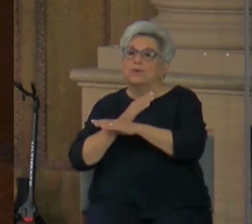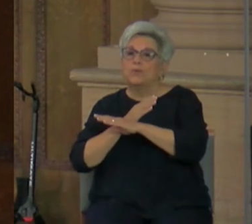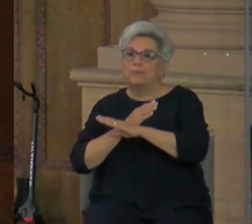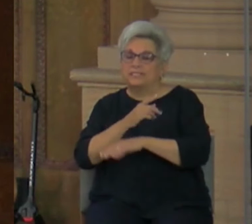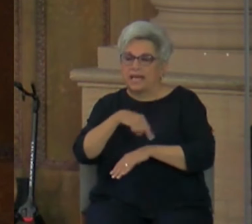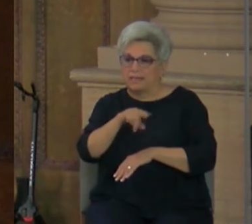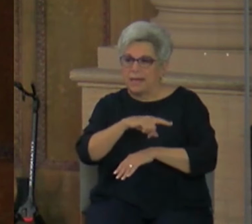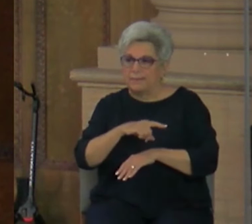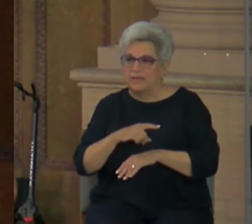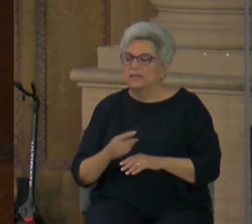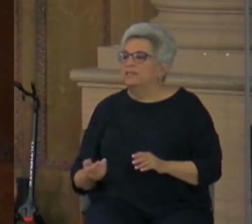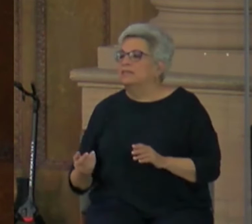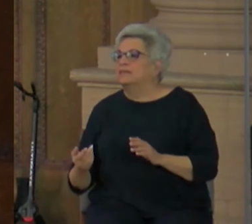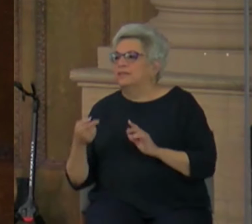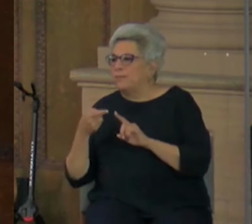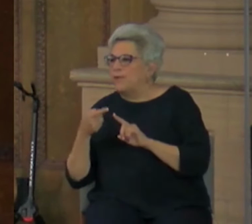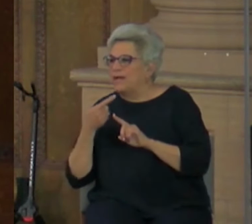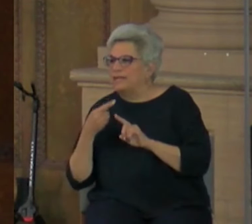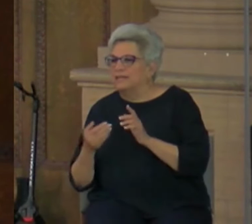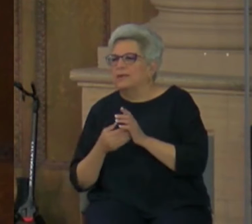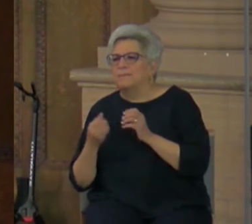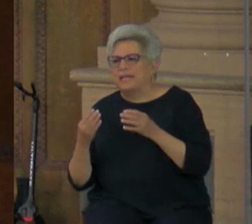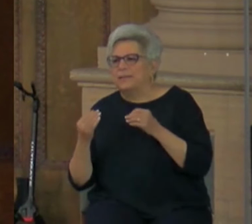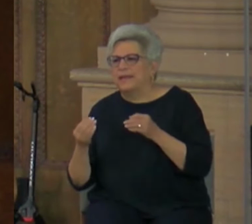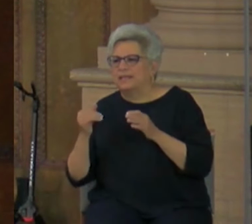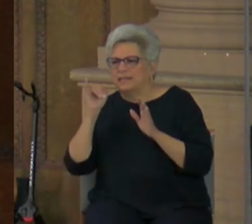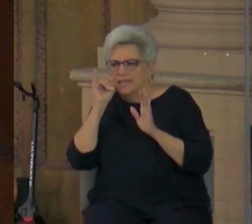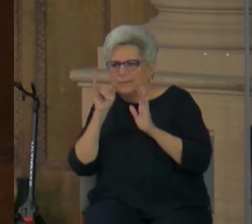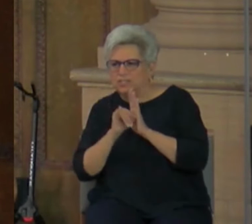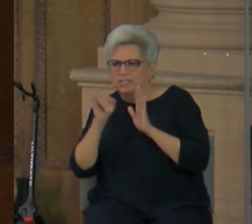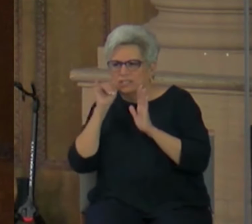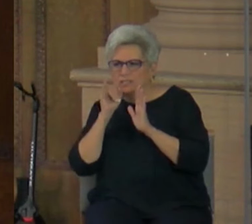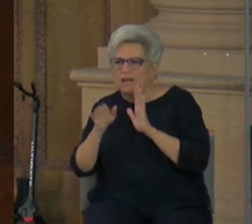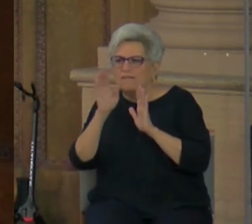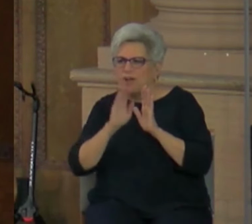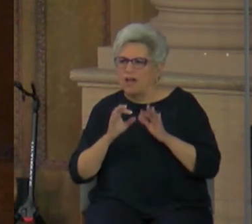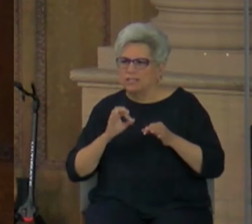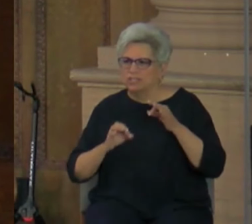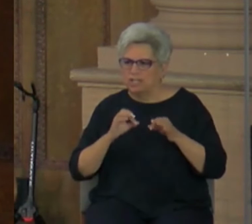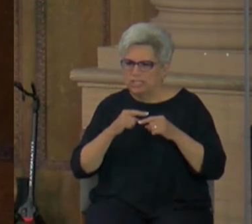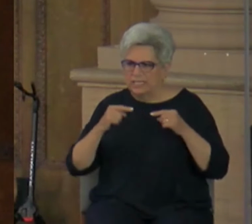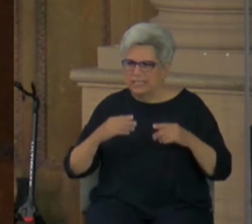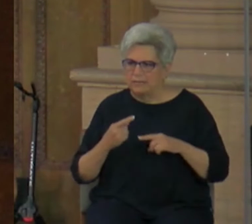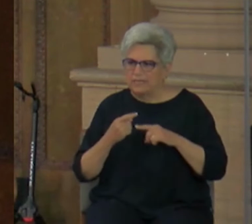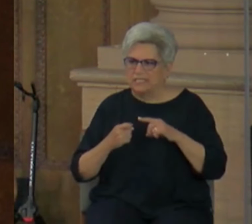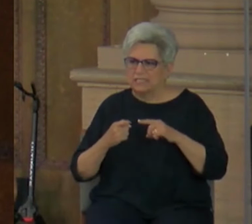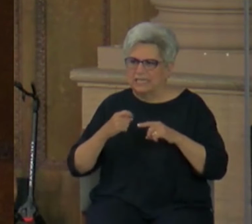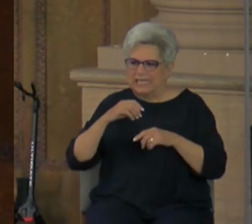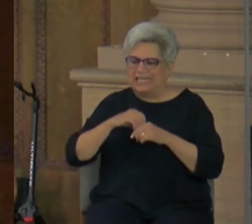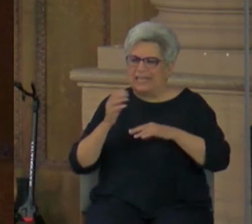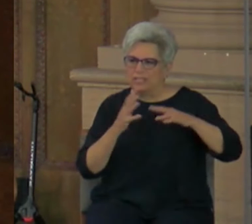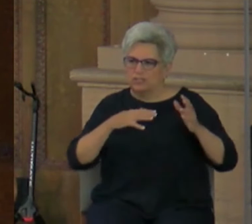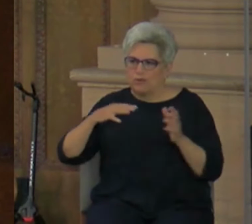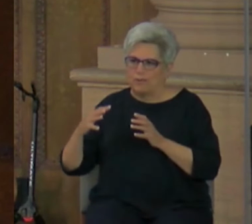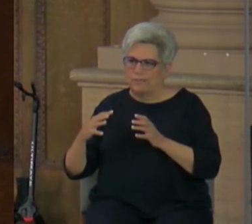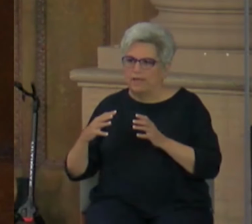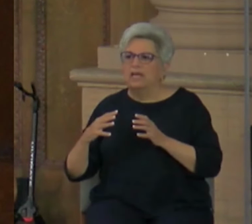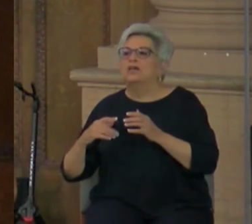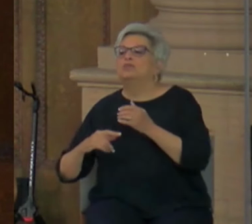So again and again throughout the Bible, and there are a ton more, there's this imagery of God judging his enemies from the storm on behalf of his